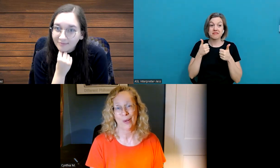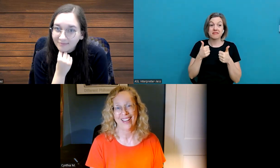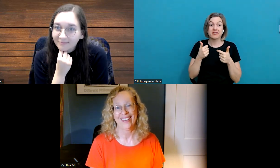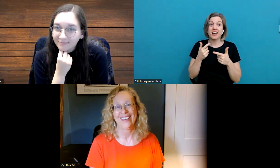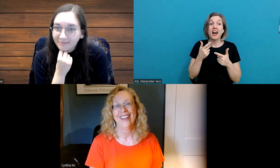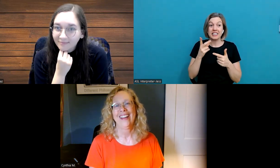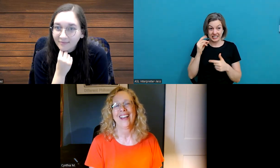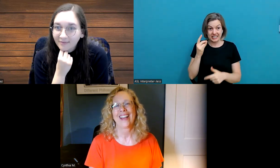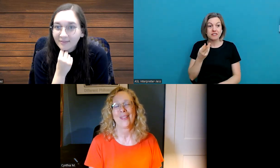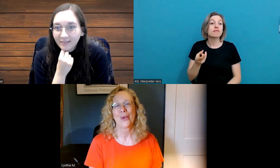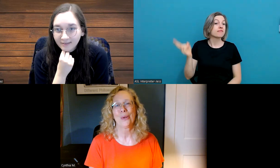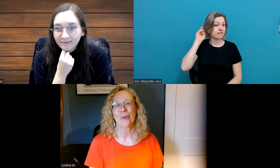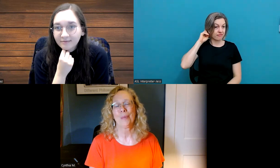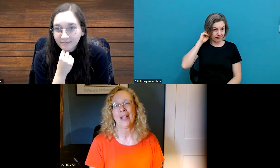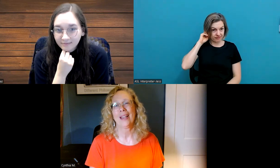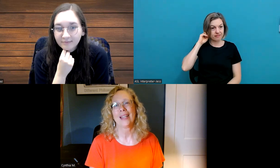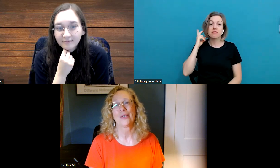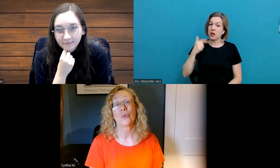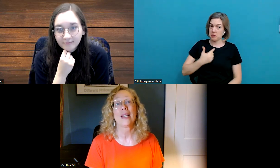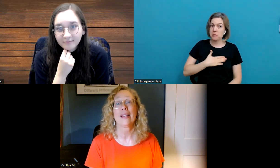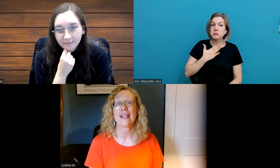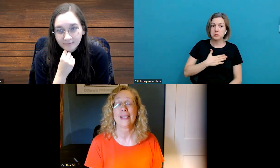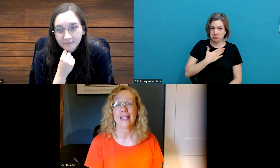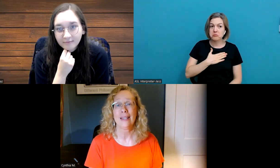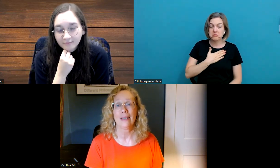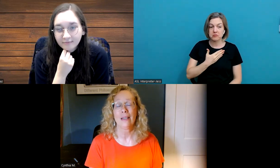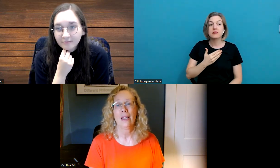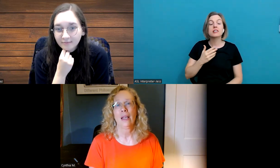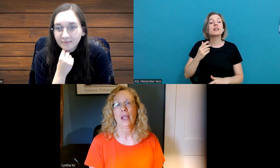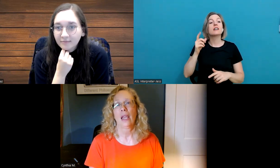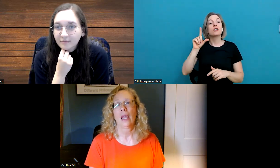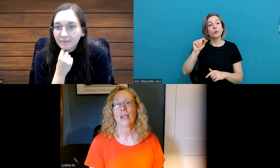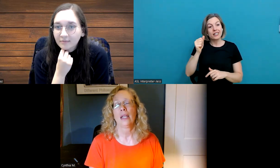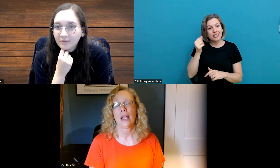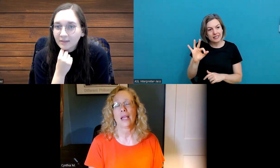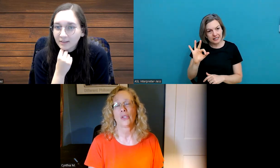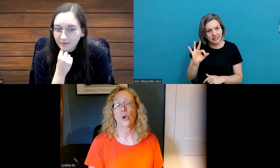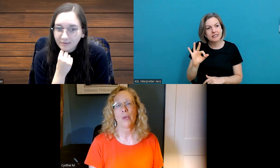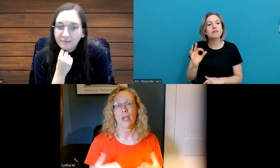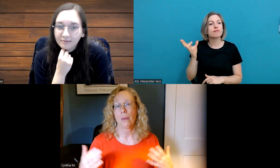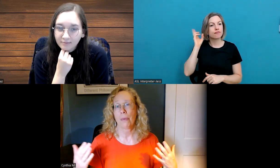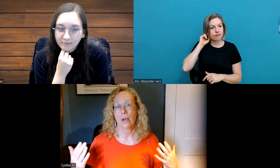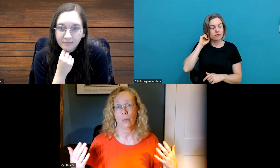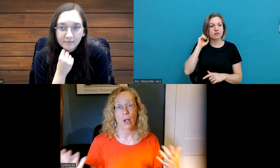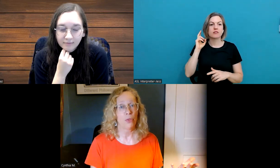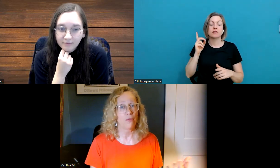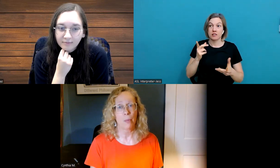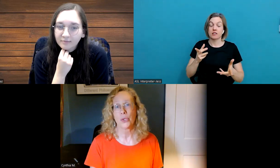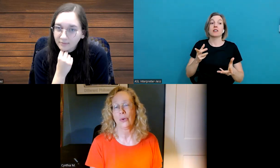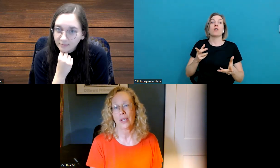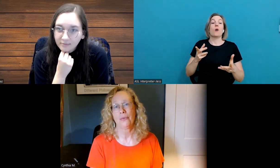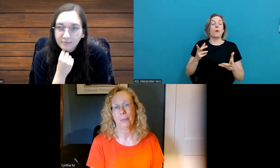cochlear implant. I got the cochlear implant in 2019. And it has opened up a wealth